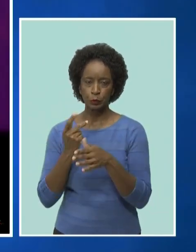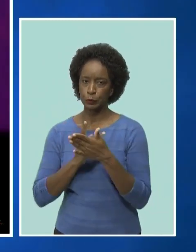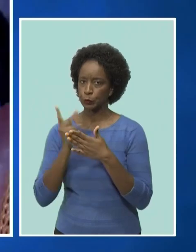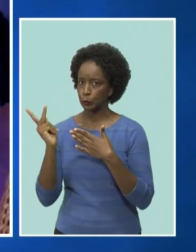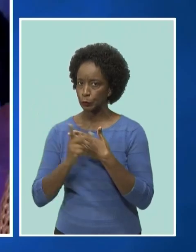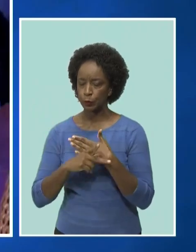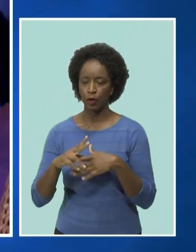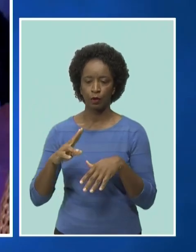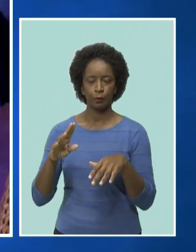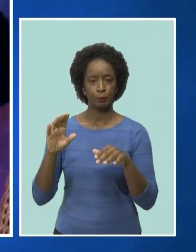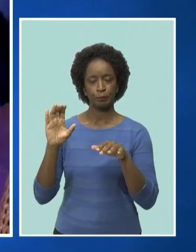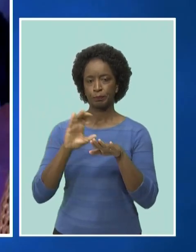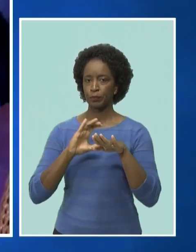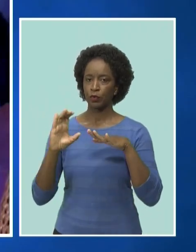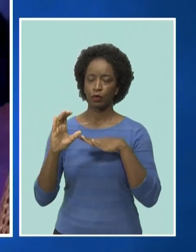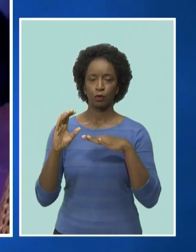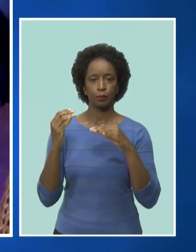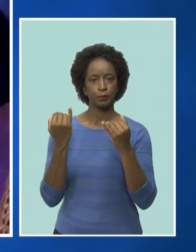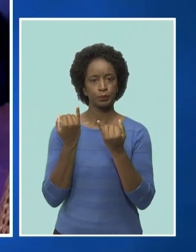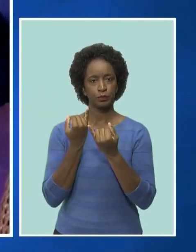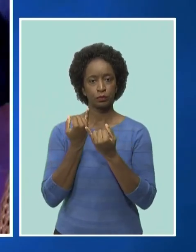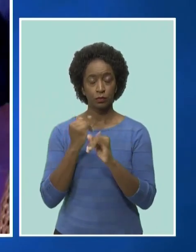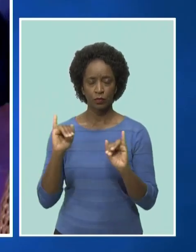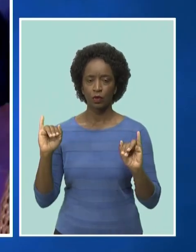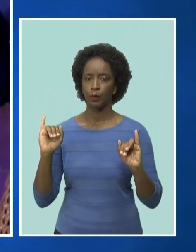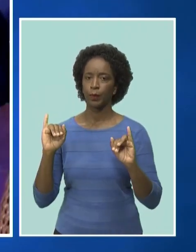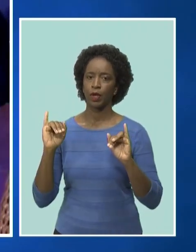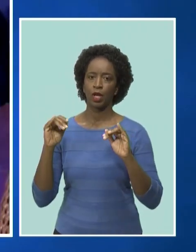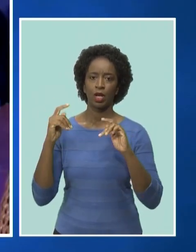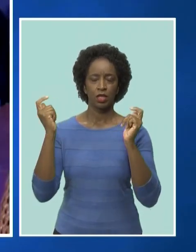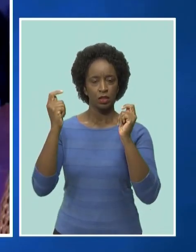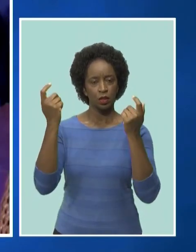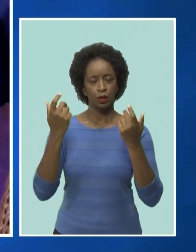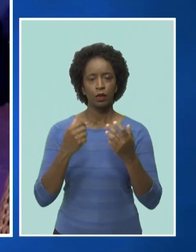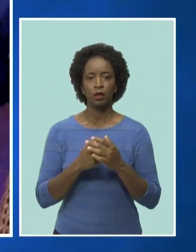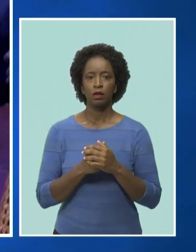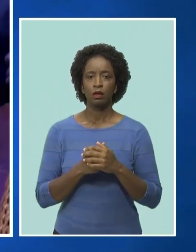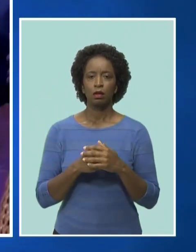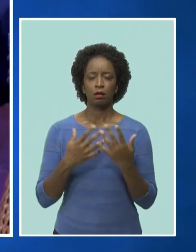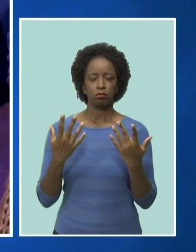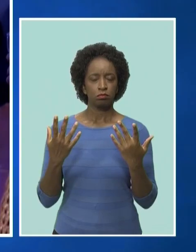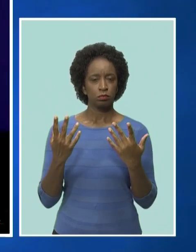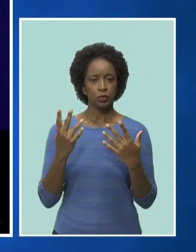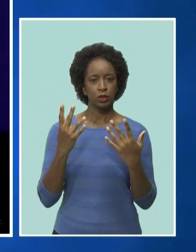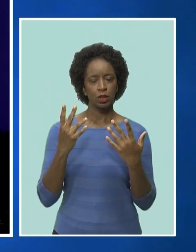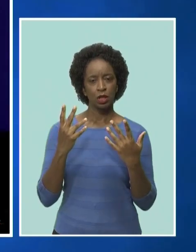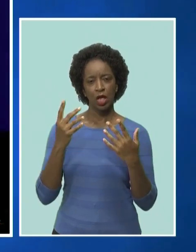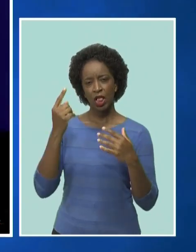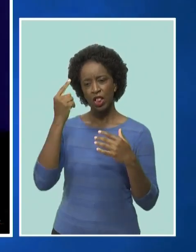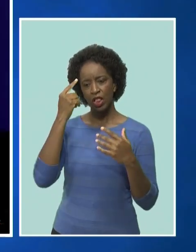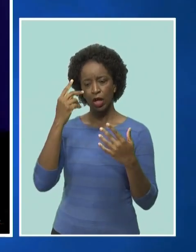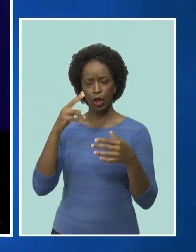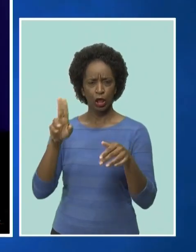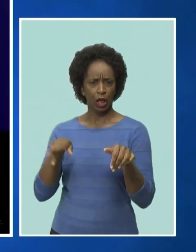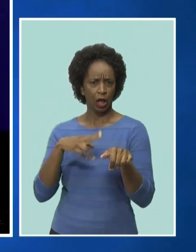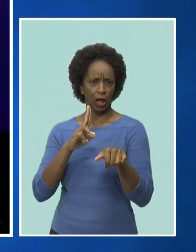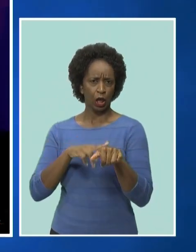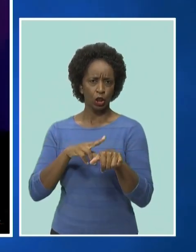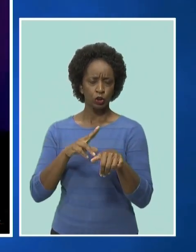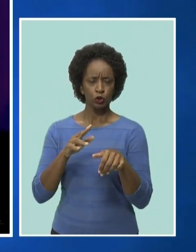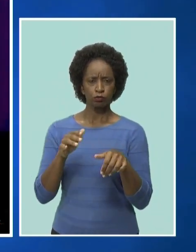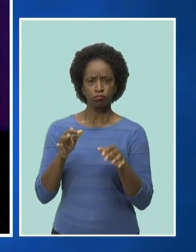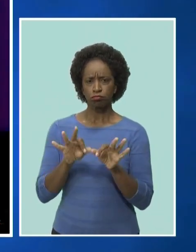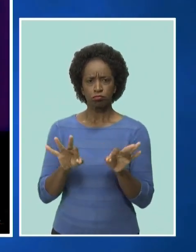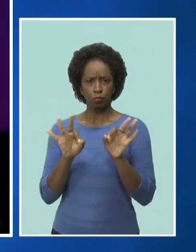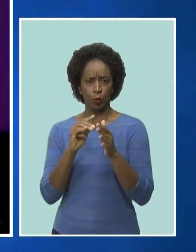Celebration, where we can reflect not only in nationhood in November, but we reflect nationhood every single month,